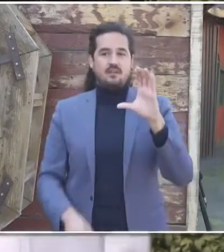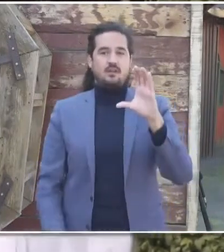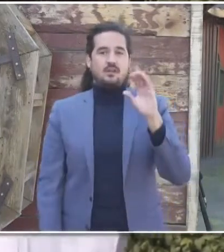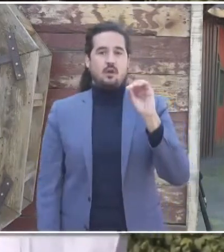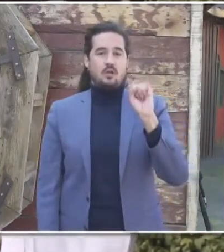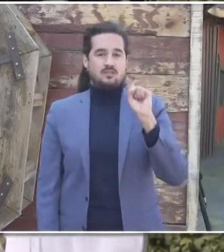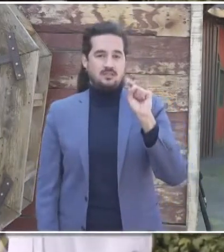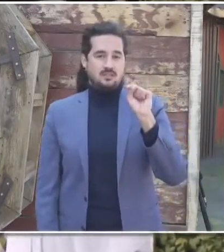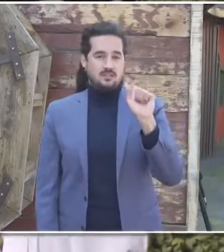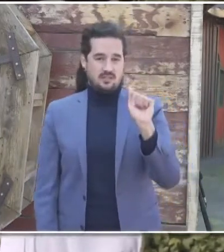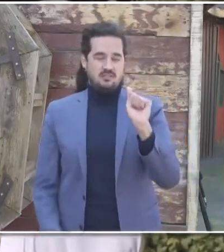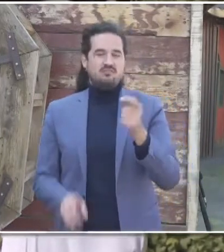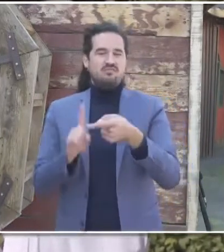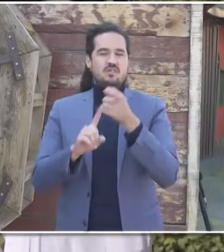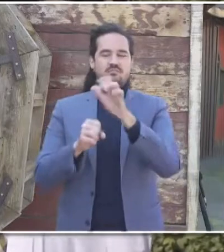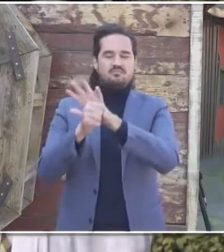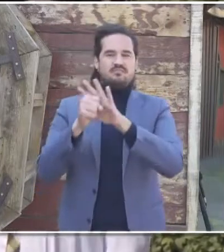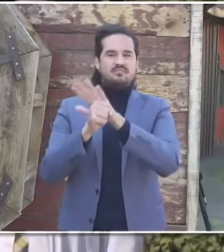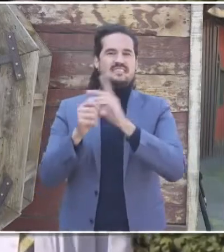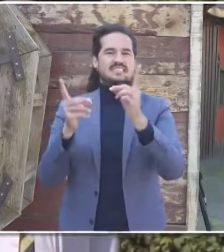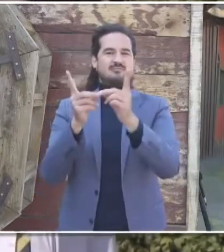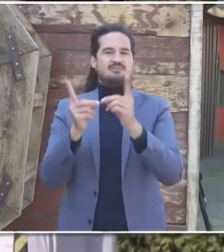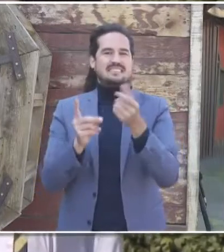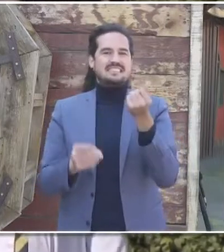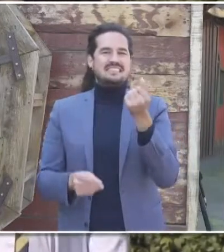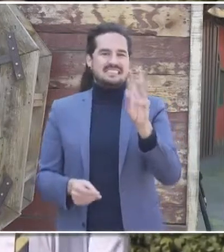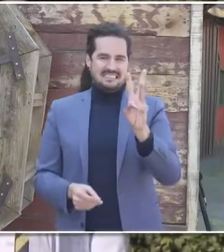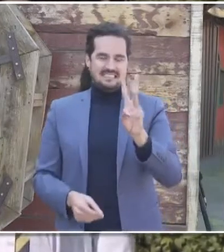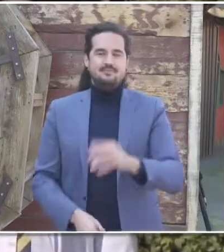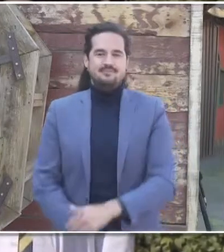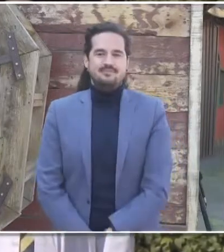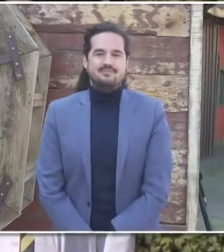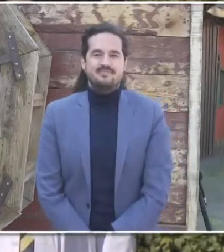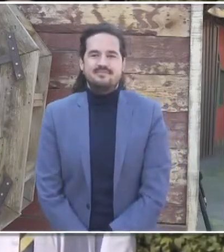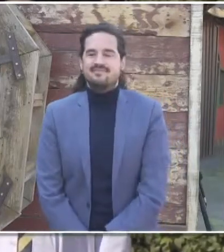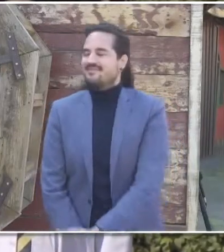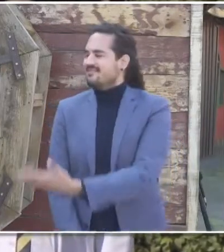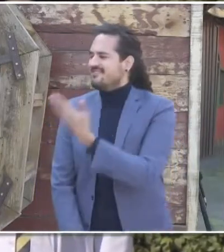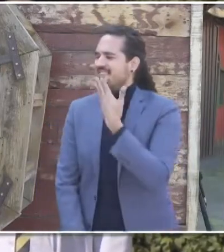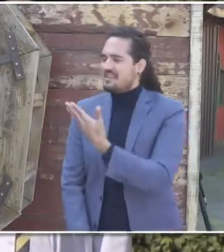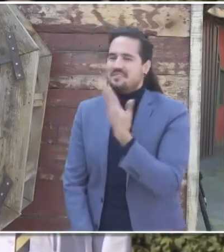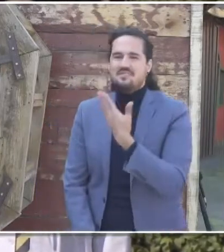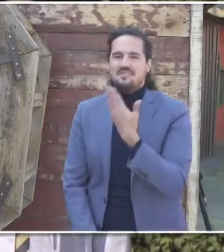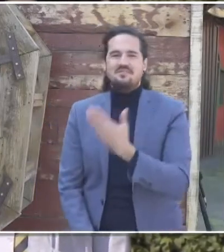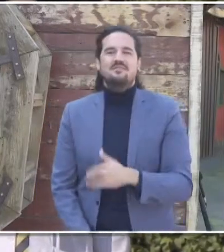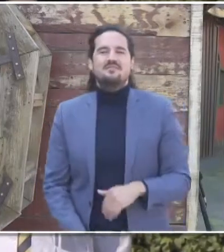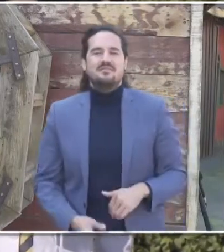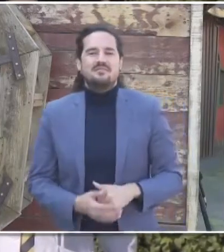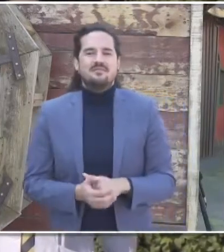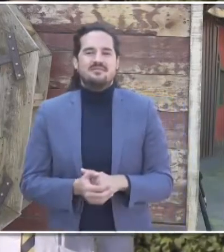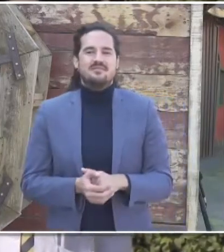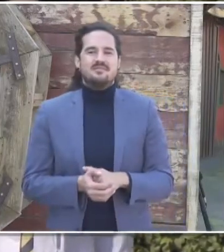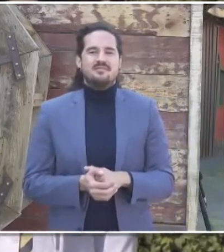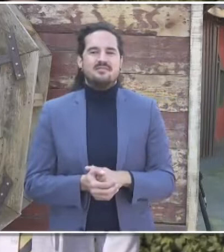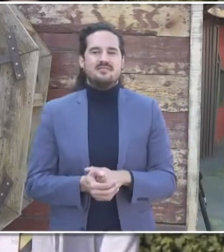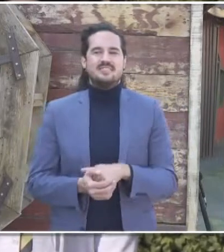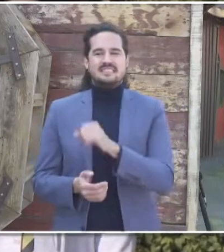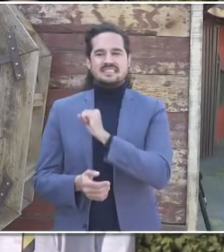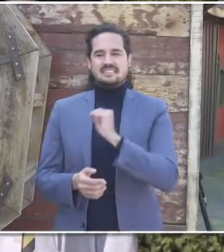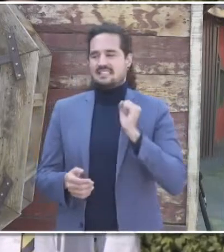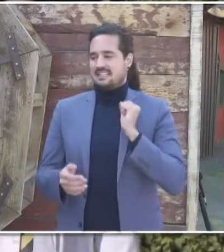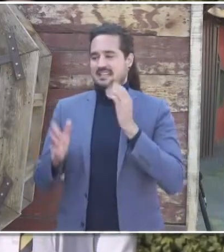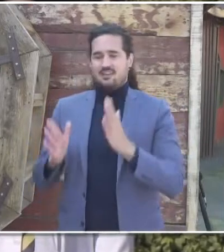Thank you, Senator Hurtado, for all the good work you do, and I thank all of my colleagues here for joining with us to welcome our